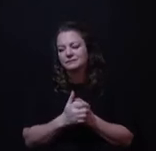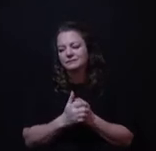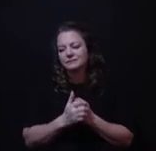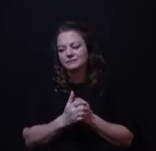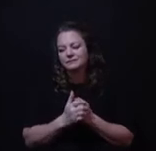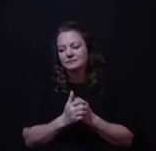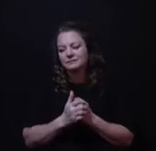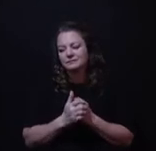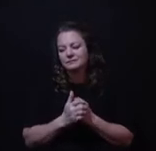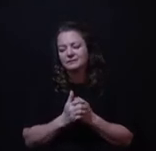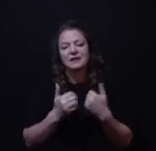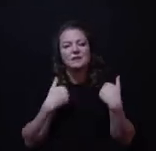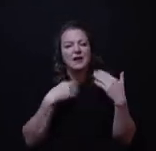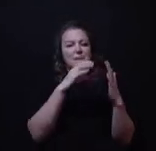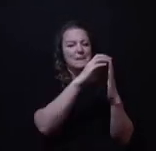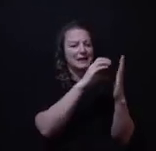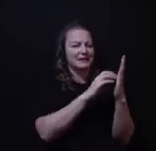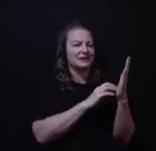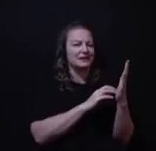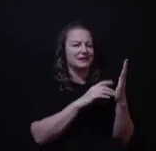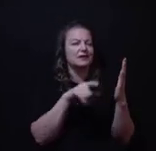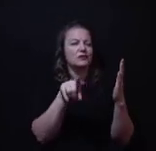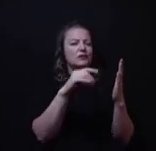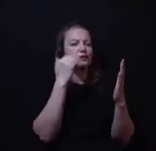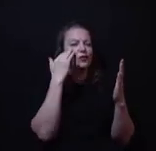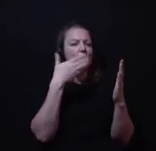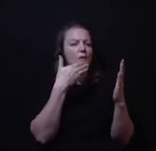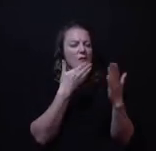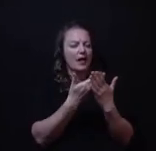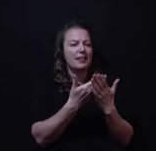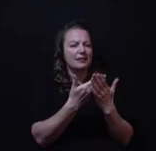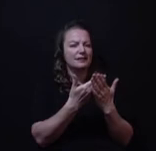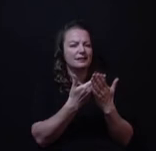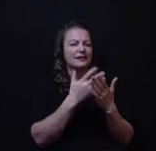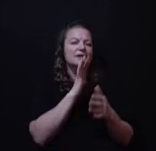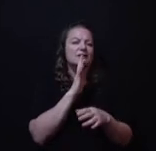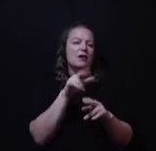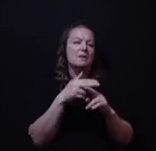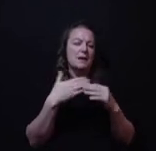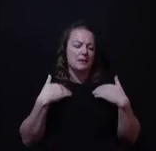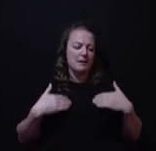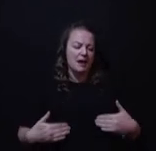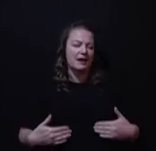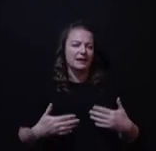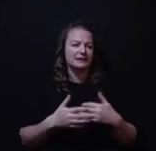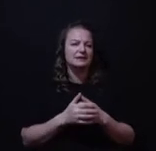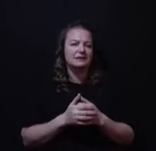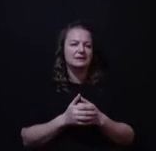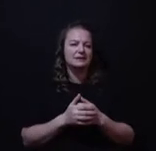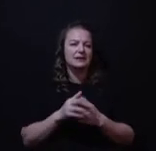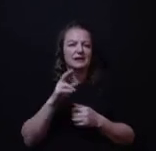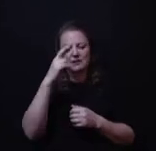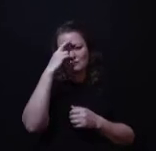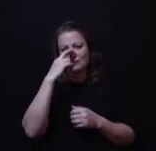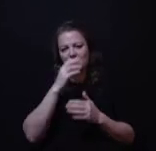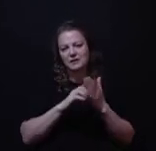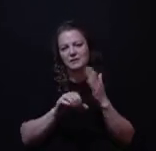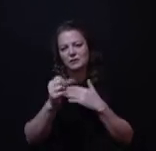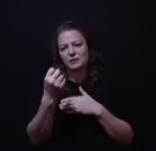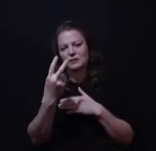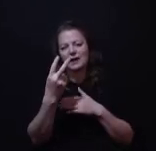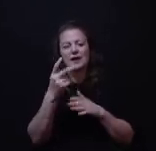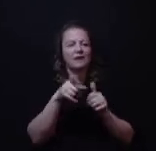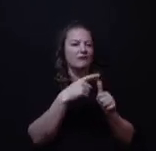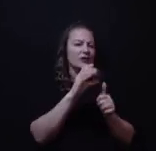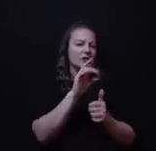There are passages which you know well that talk about the body. Romans 12, 1 Corinthians 12.